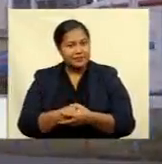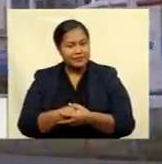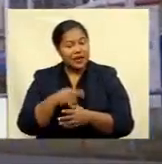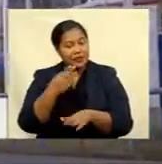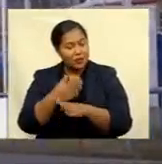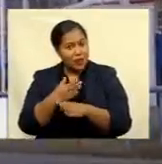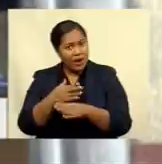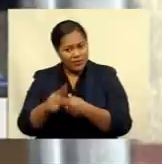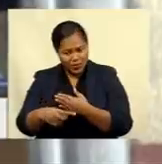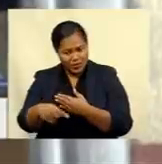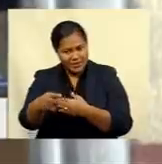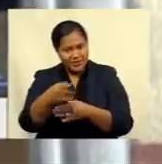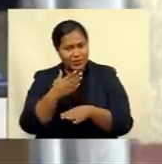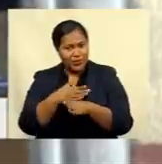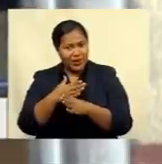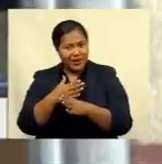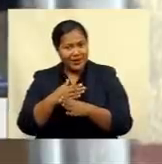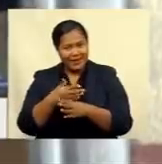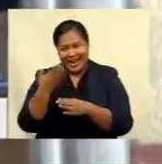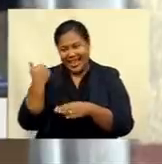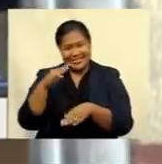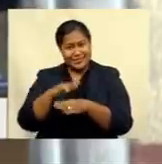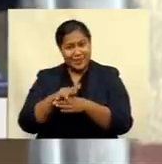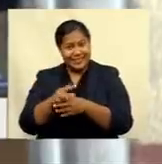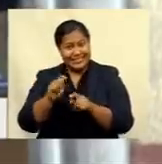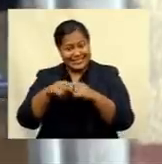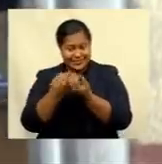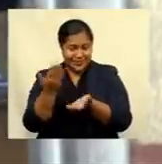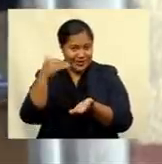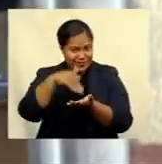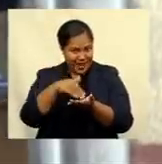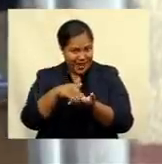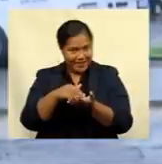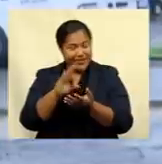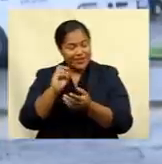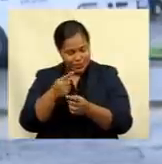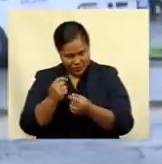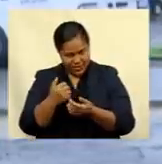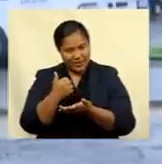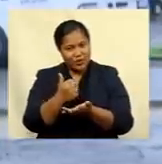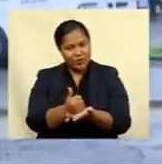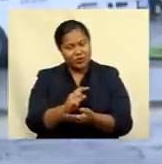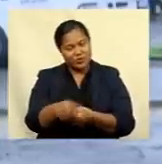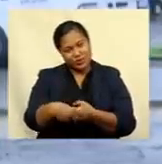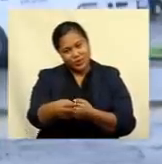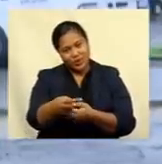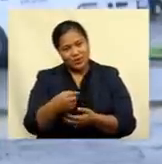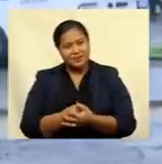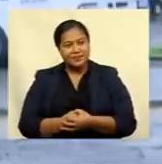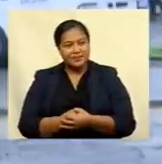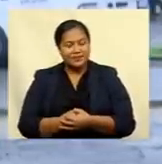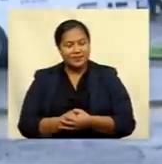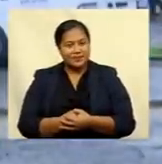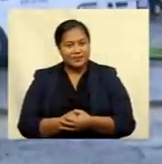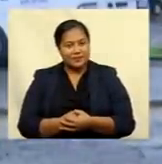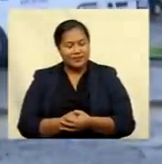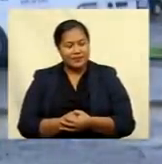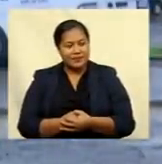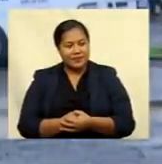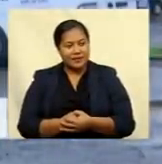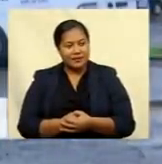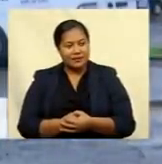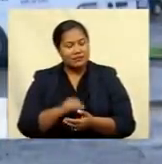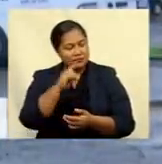was carried out by the AusMed team last month in strengthening Fiji's healthcare system. We've also been able to, I